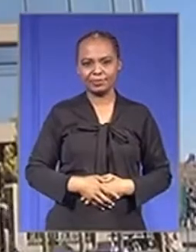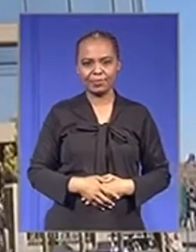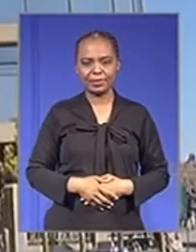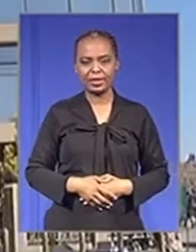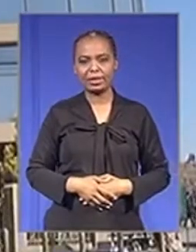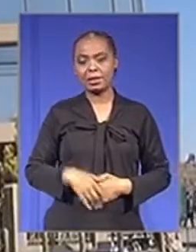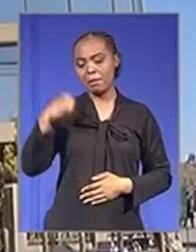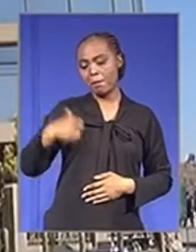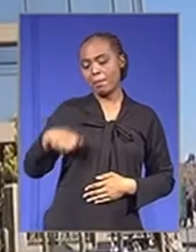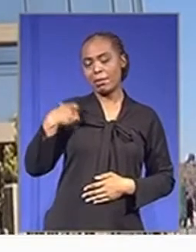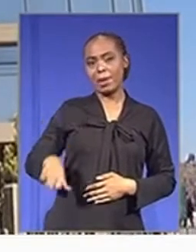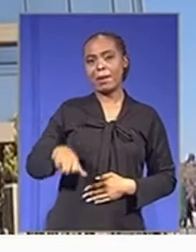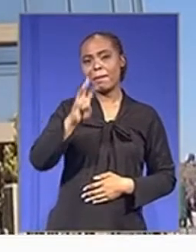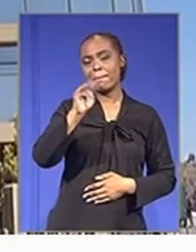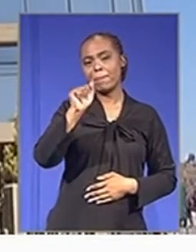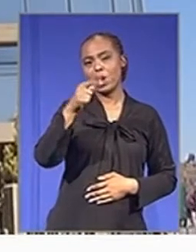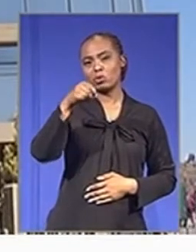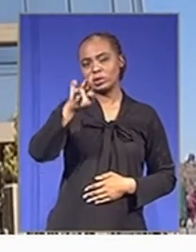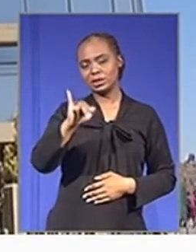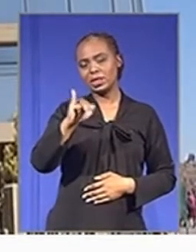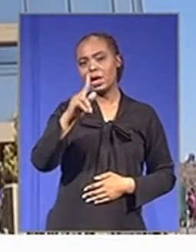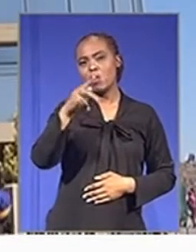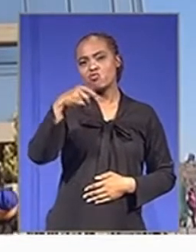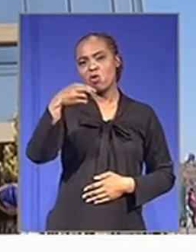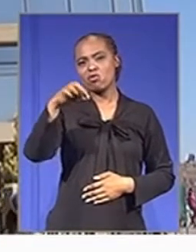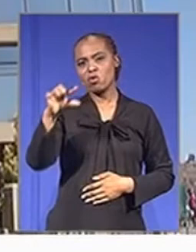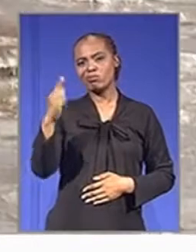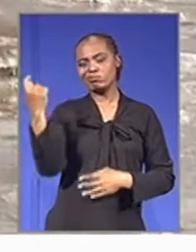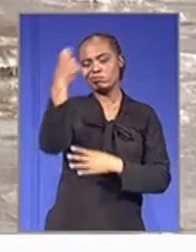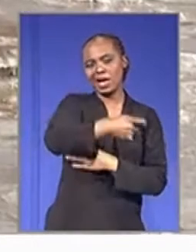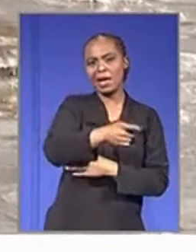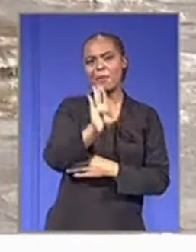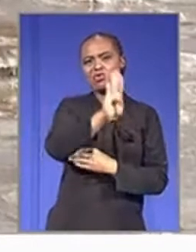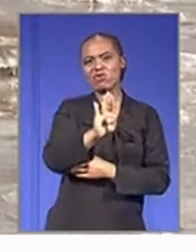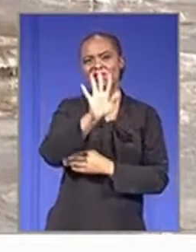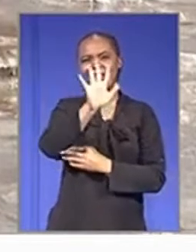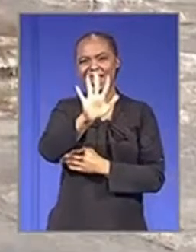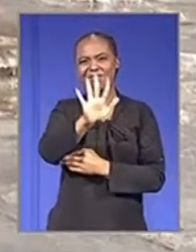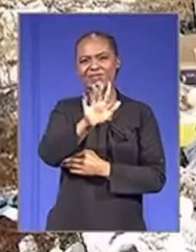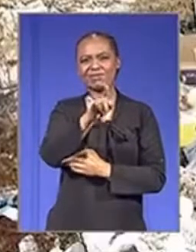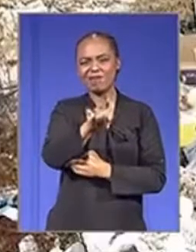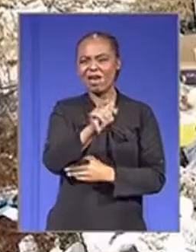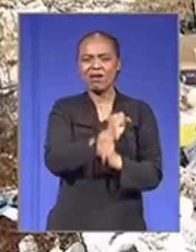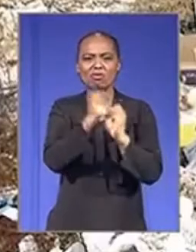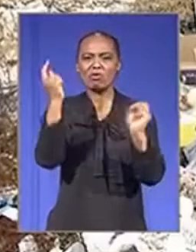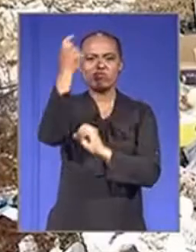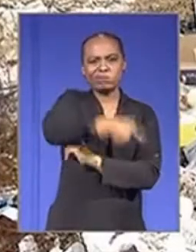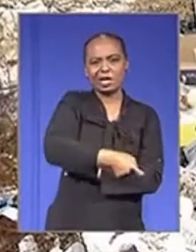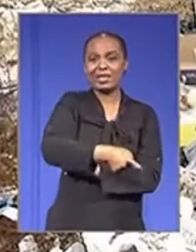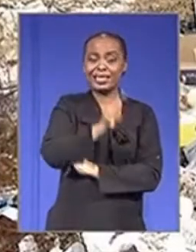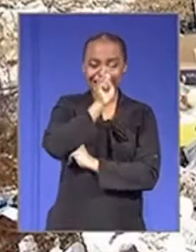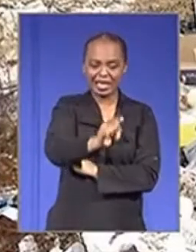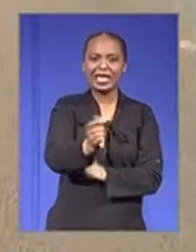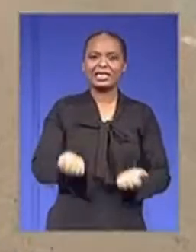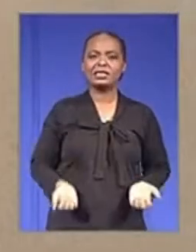Masepala wa Maluti a Phofung o kolota Eskom diranta tse dibilione tse 5. Mathata ana a masepala ona a putlamisitse phano ya